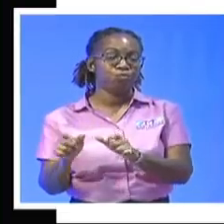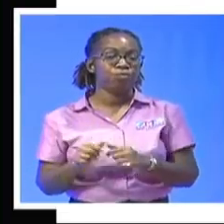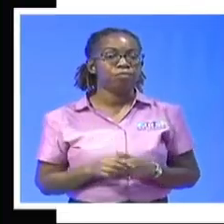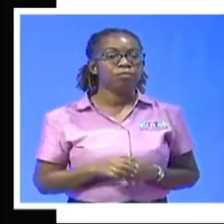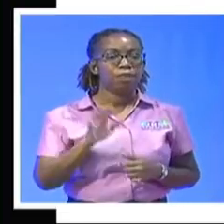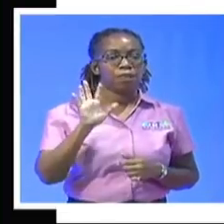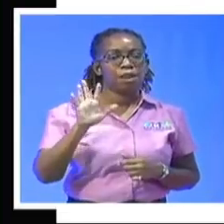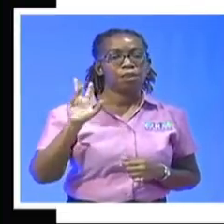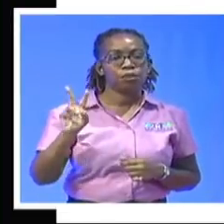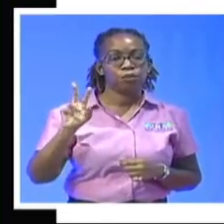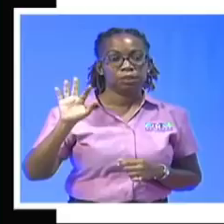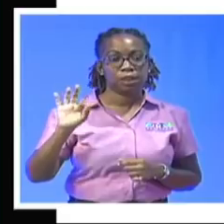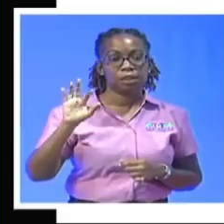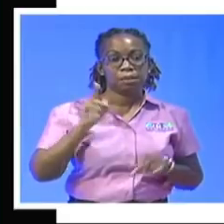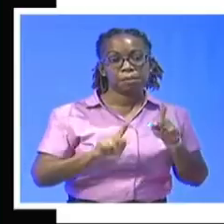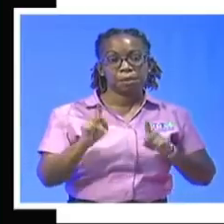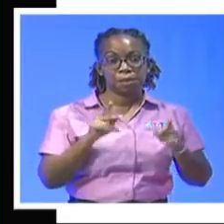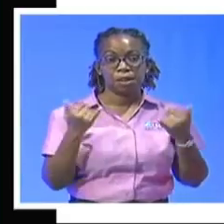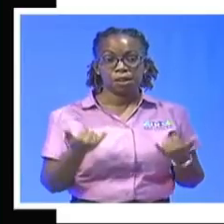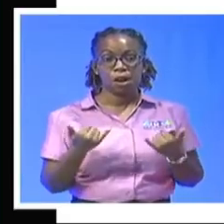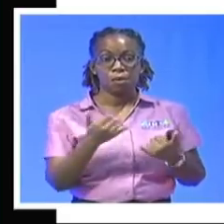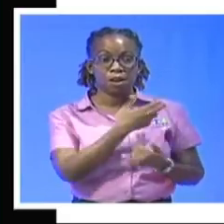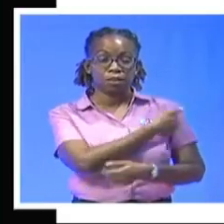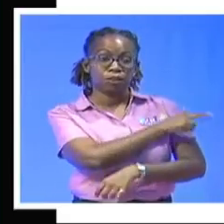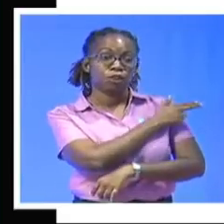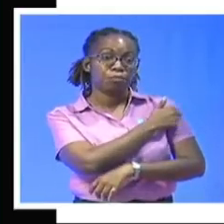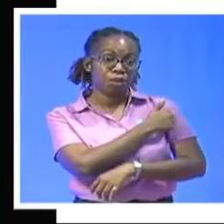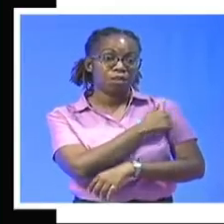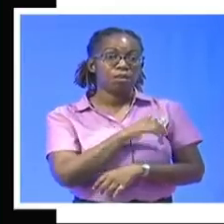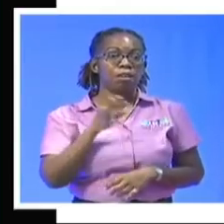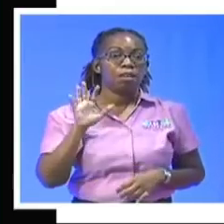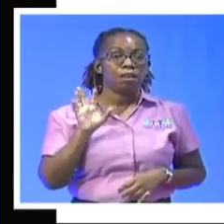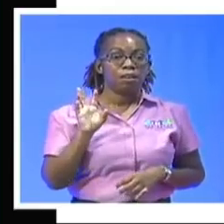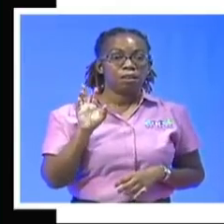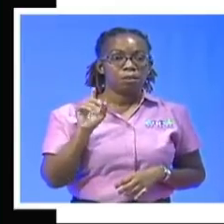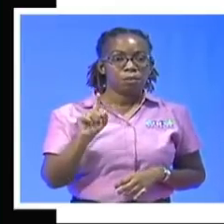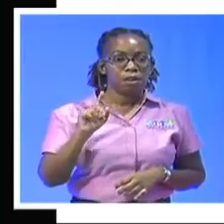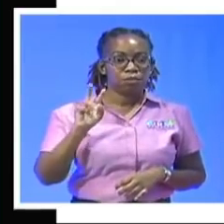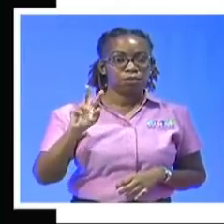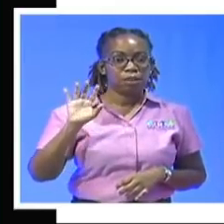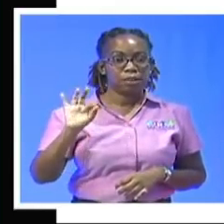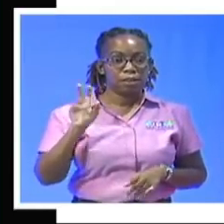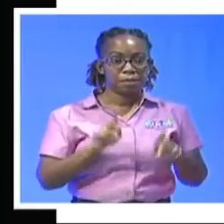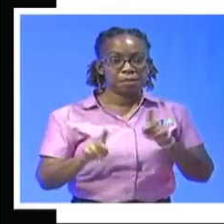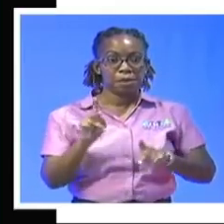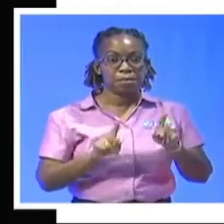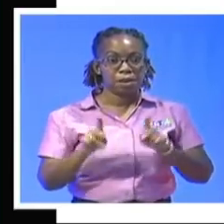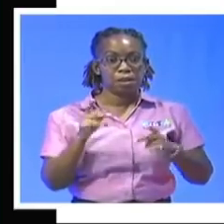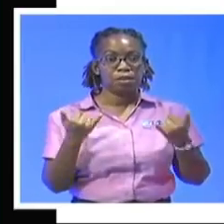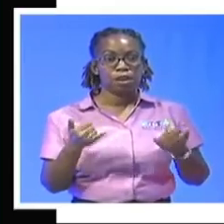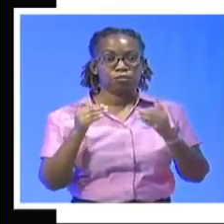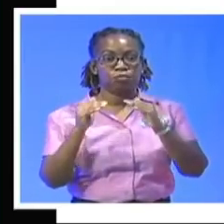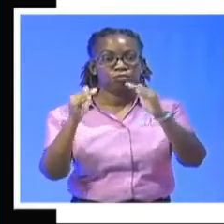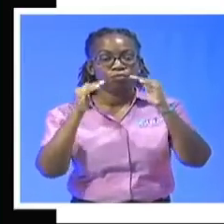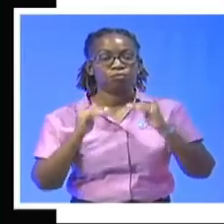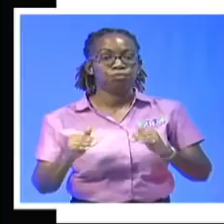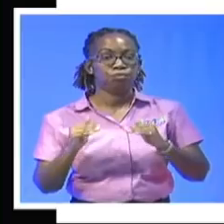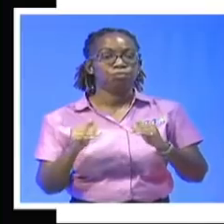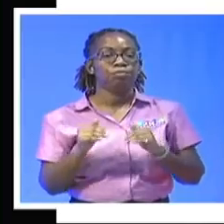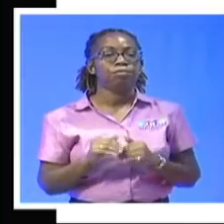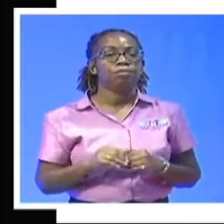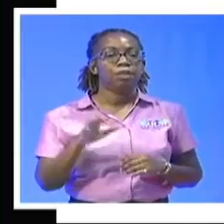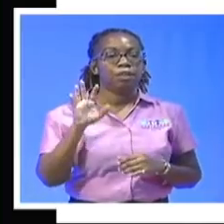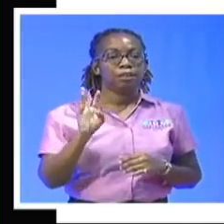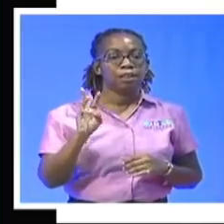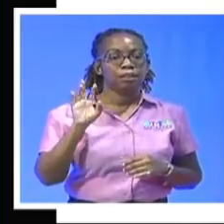529 individuals who are currently at the hospital, 129 individuals who are in step-down facilities, and